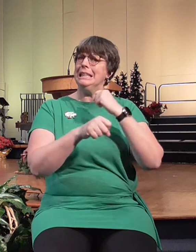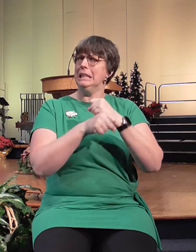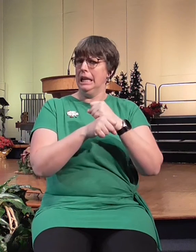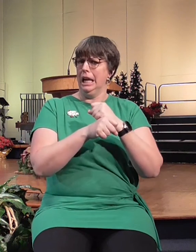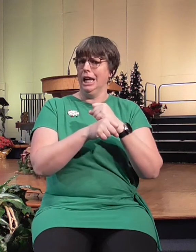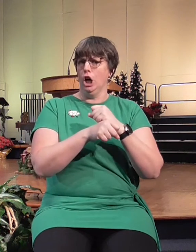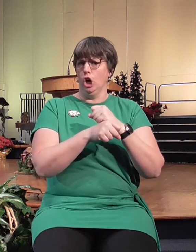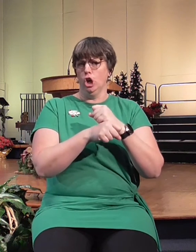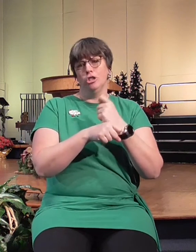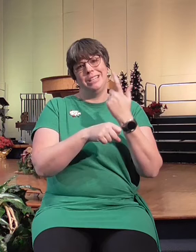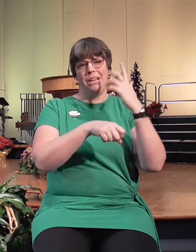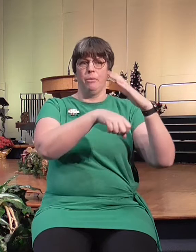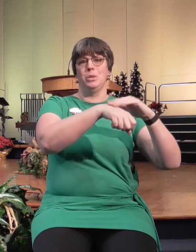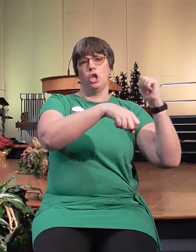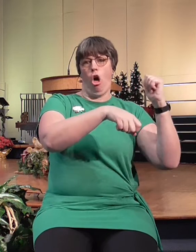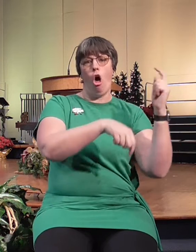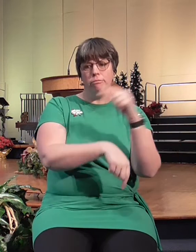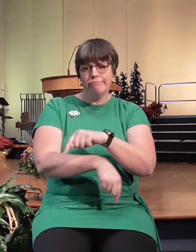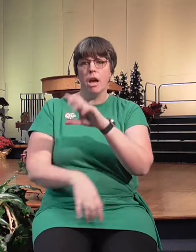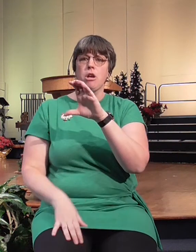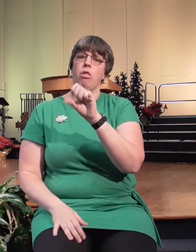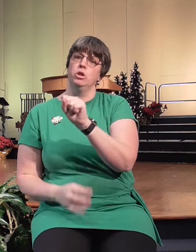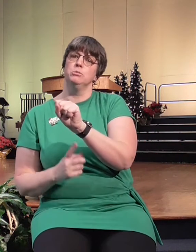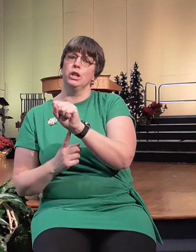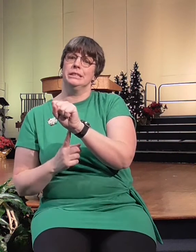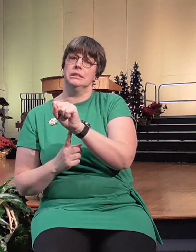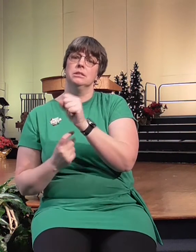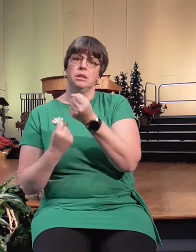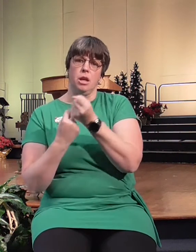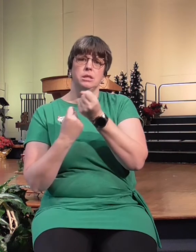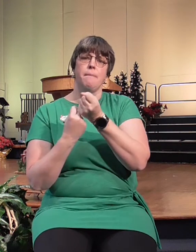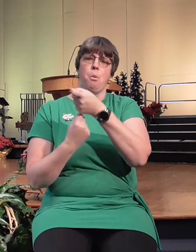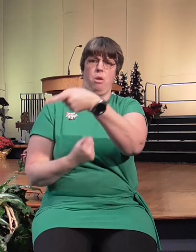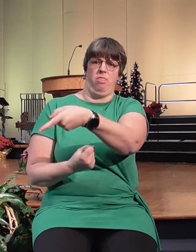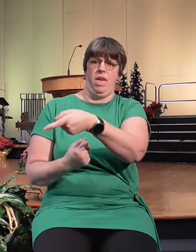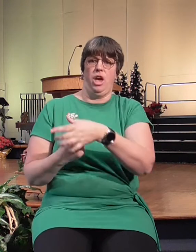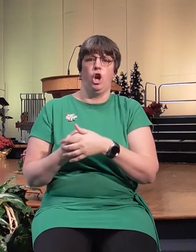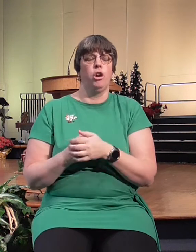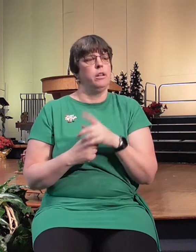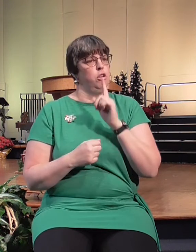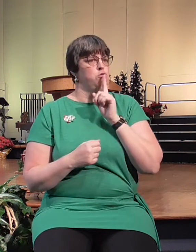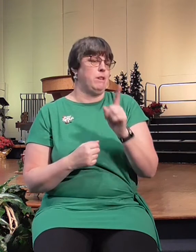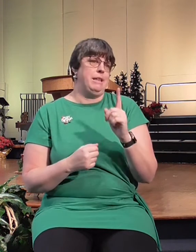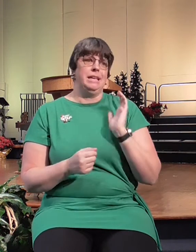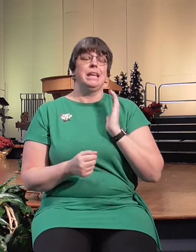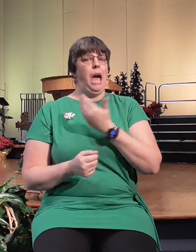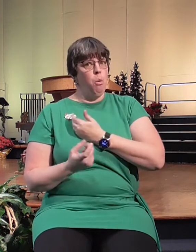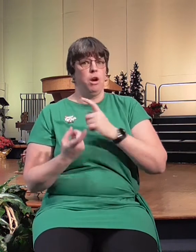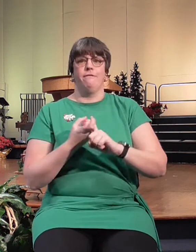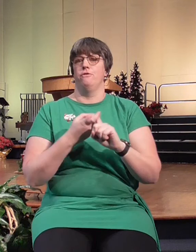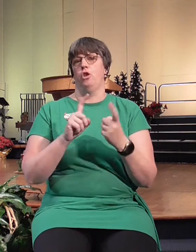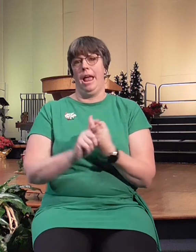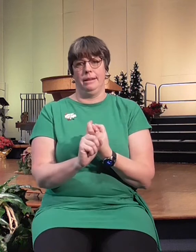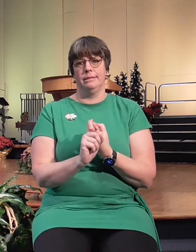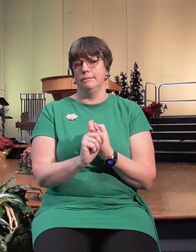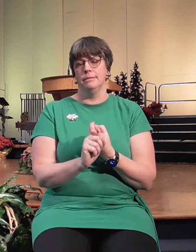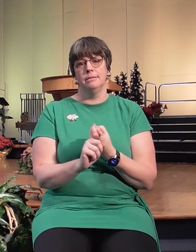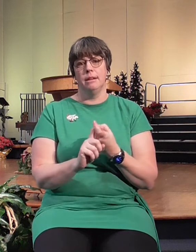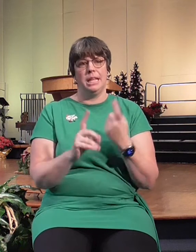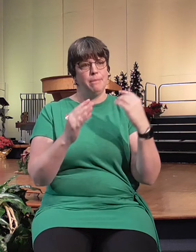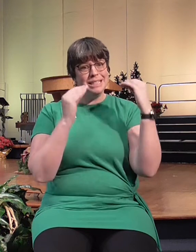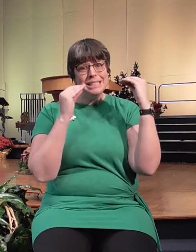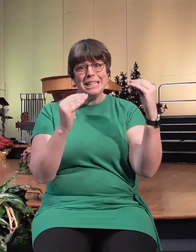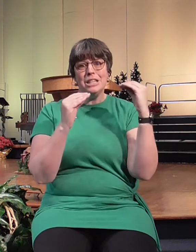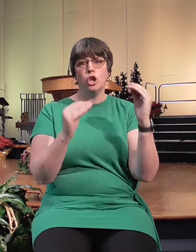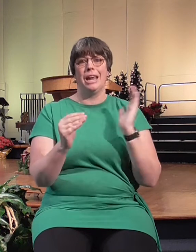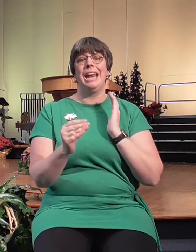took a call to go down to Colorado Springs and be of support there. He's a beloved colleague and friend to us. He's been